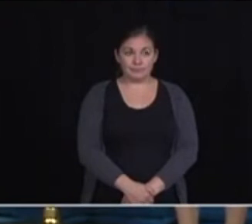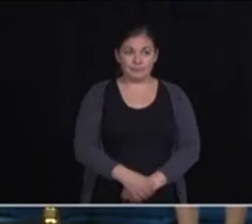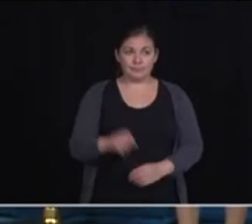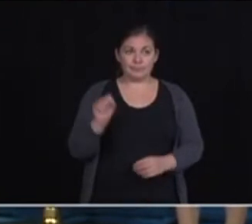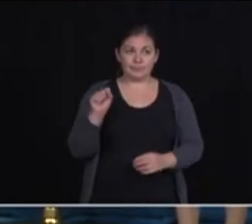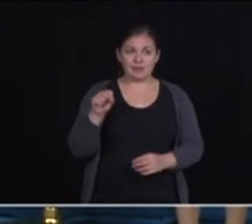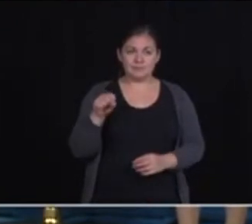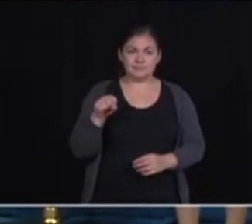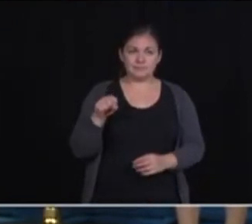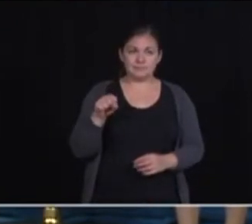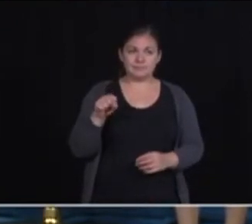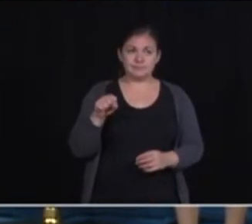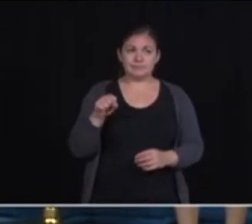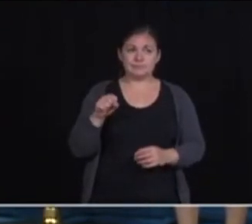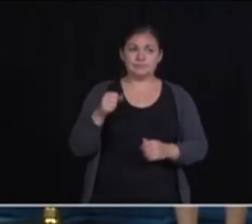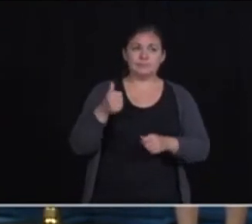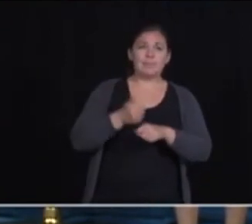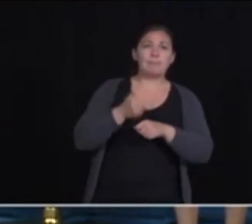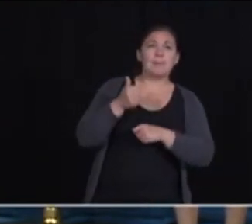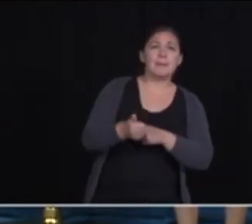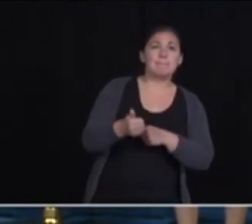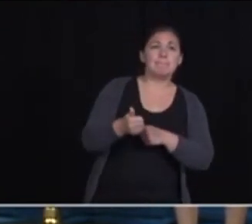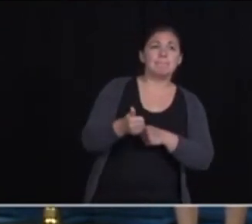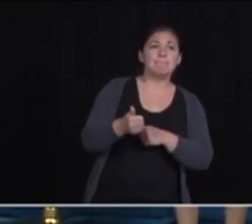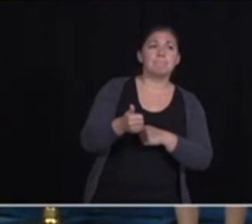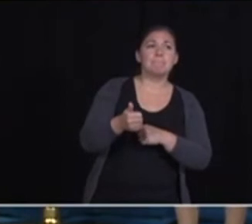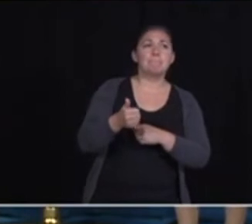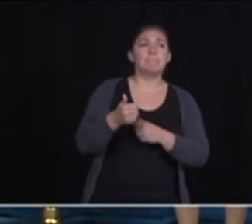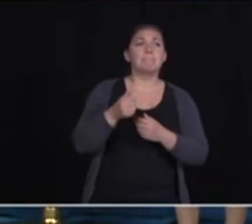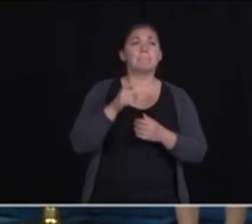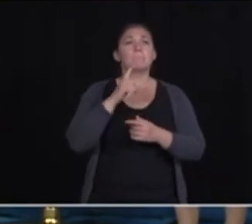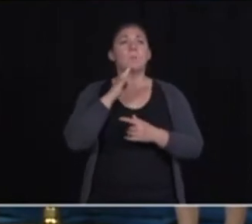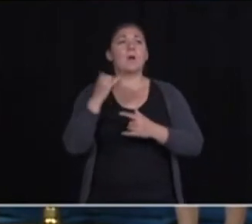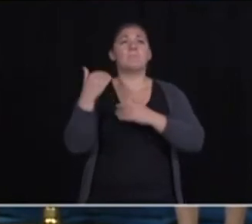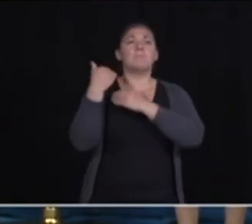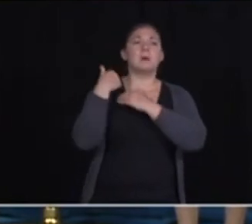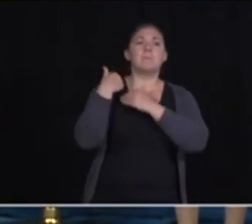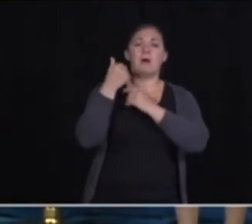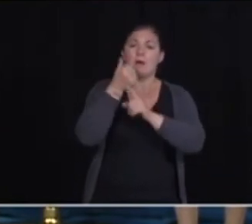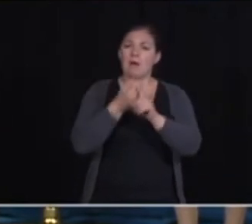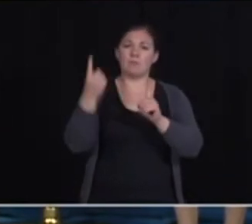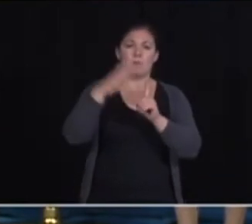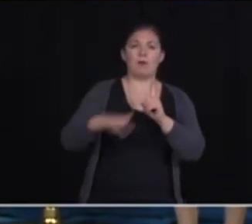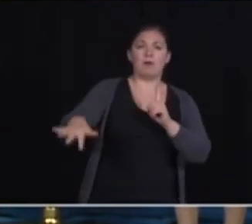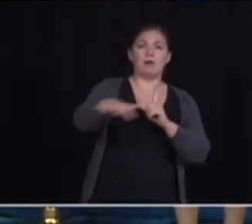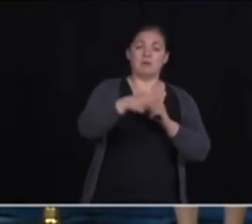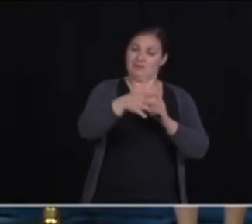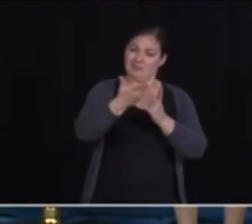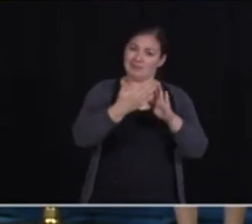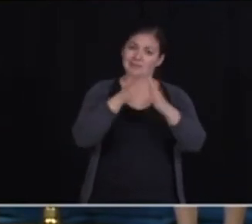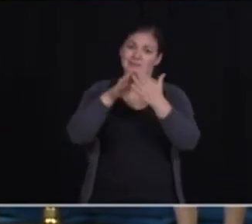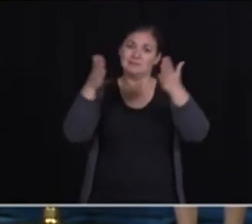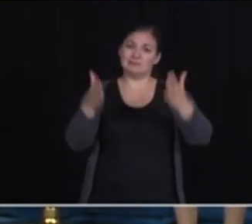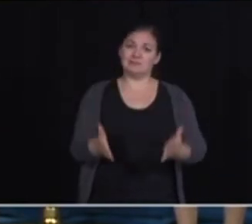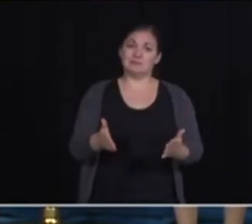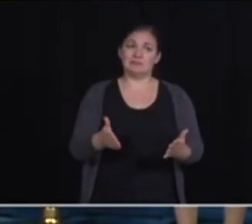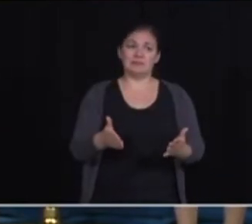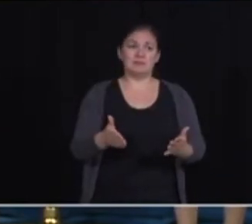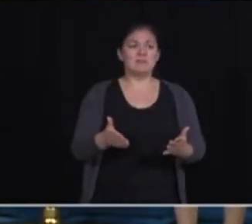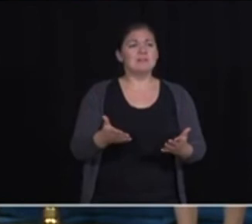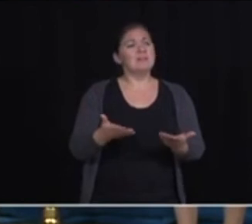the responsibility is us as collectively as Ontarians. We've shown, and we talked about that in our technical briefing,